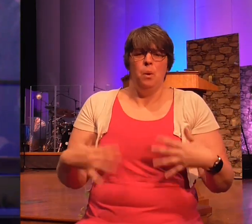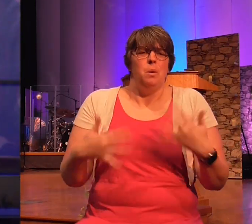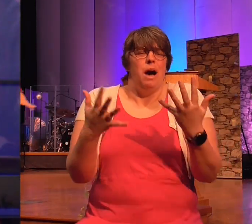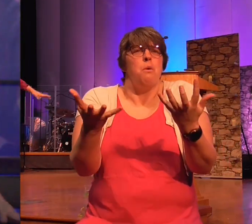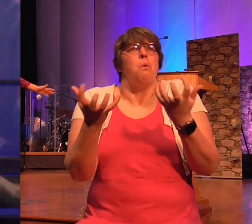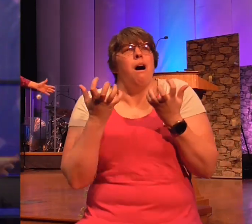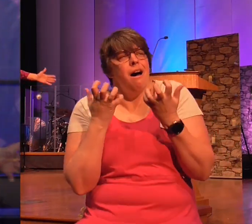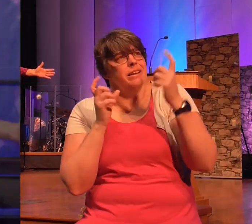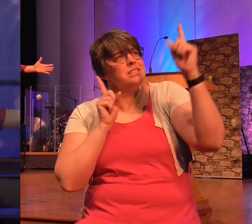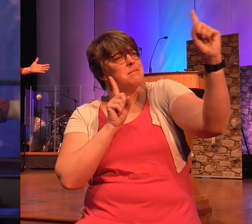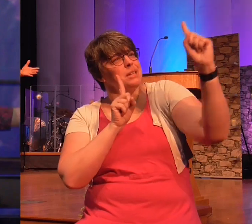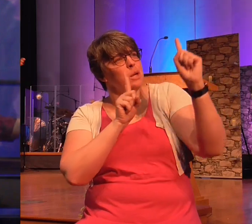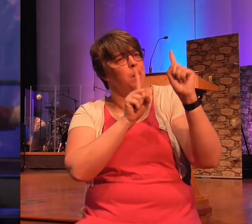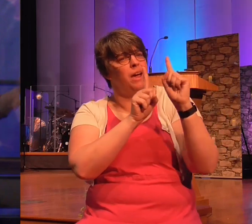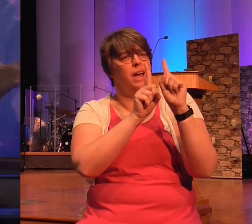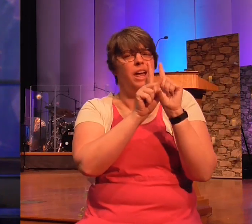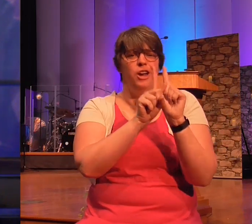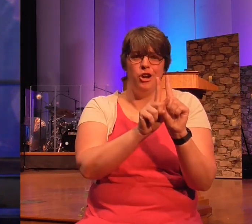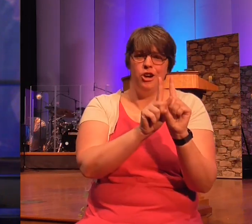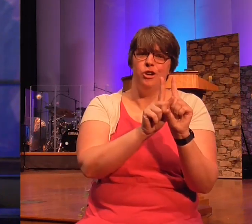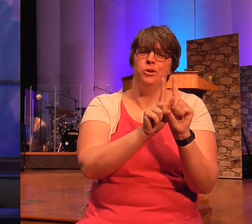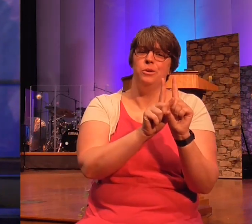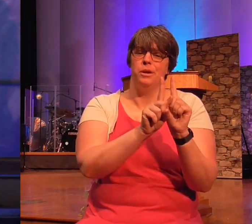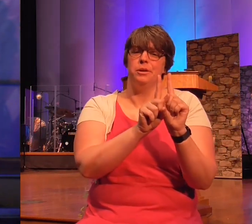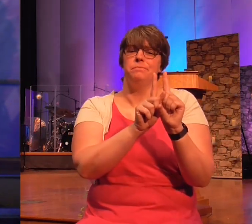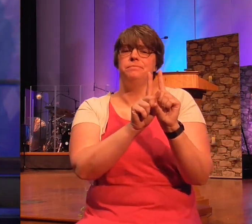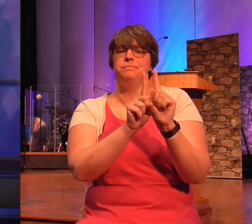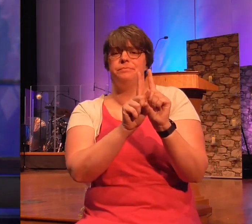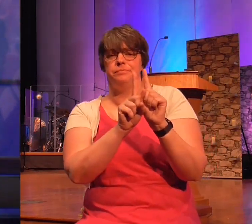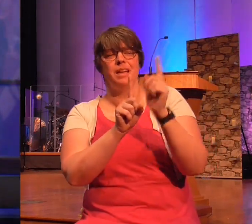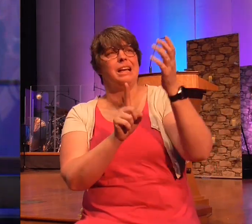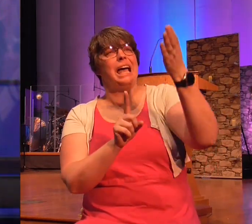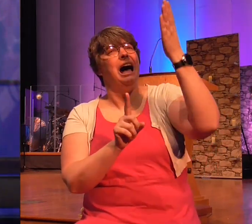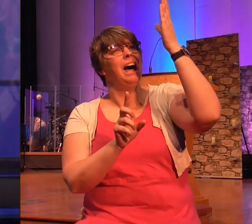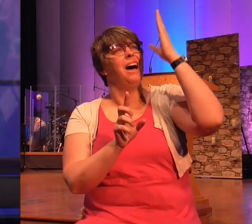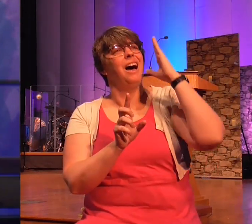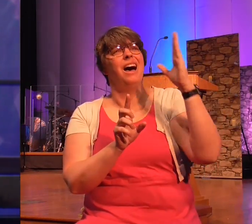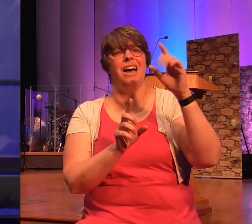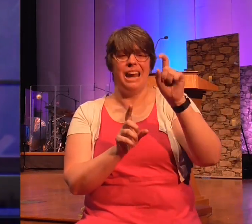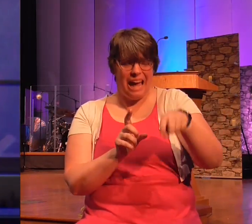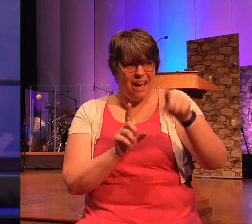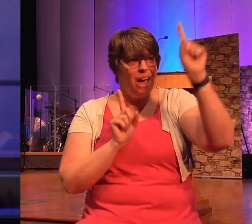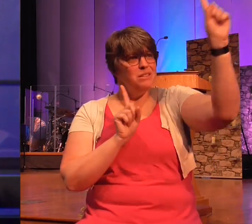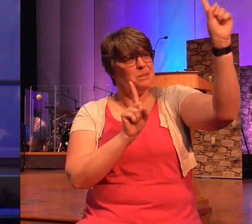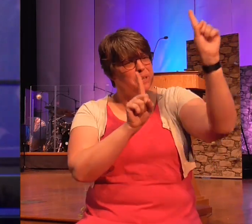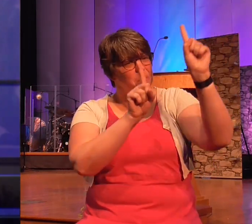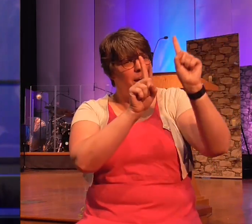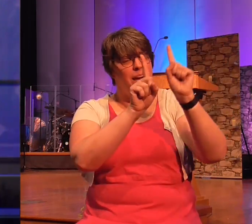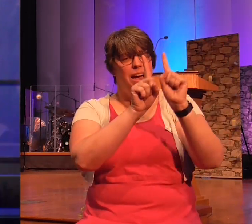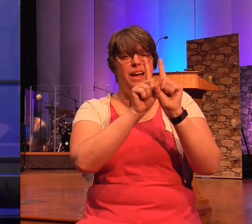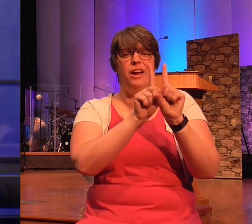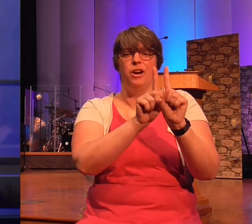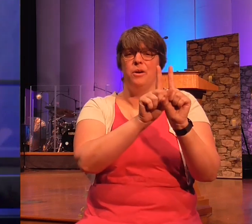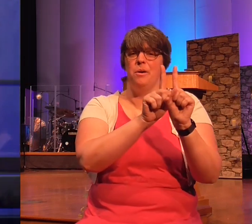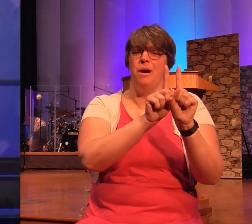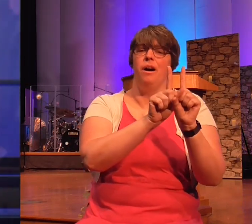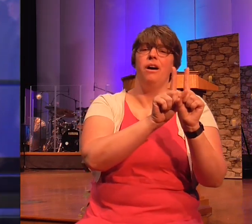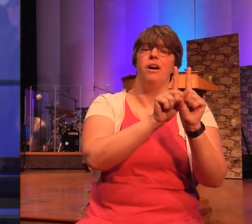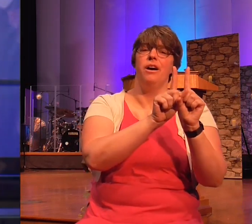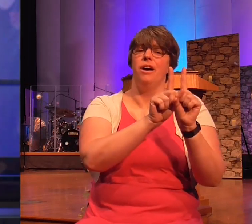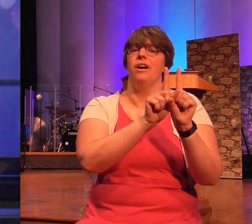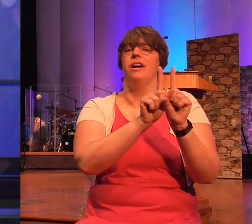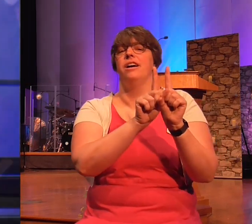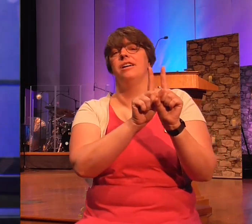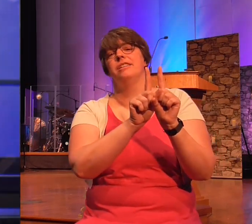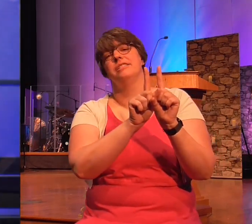wanna be where you are, God. I gotta be where you